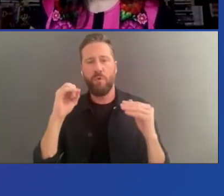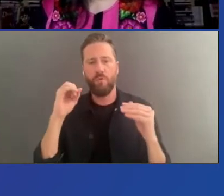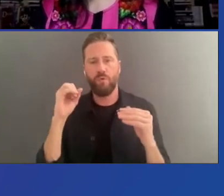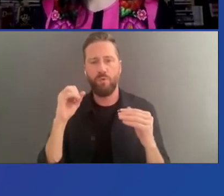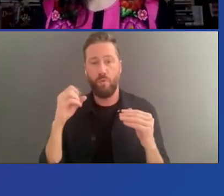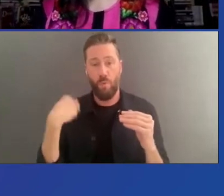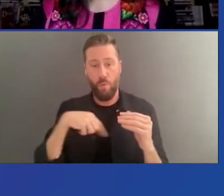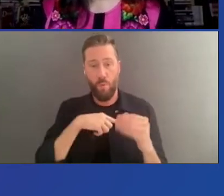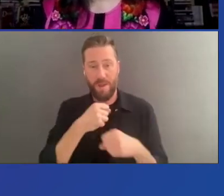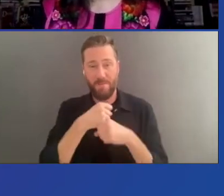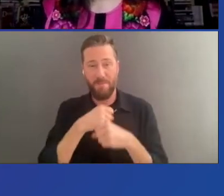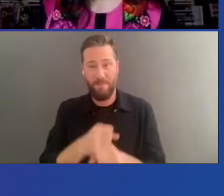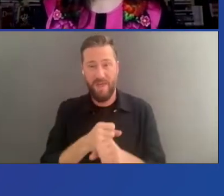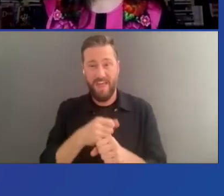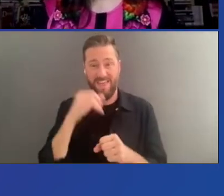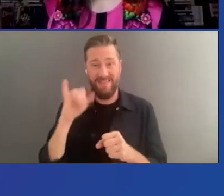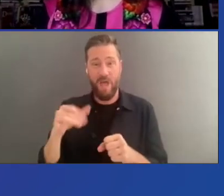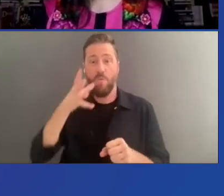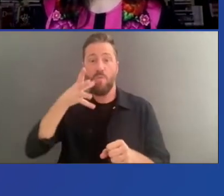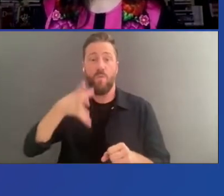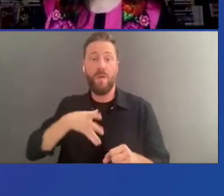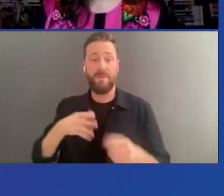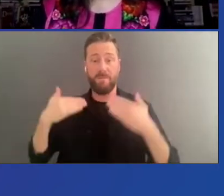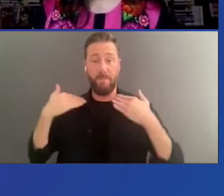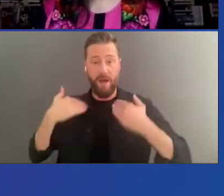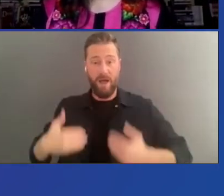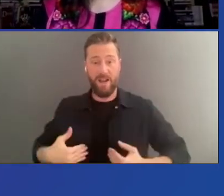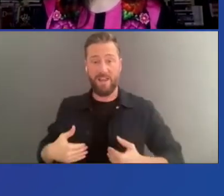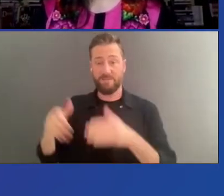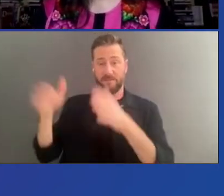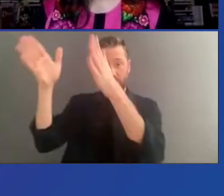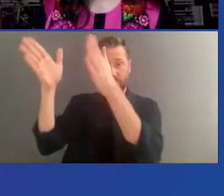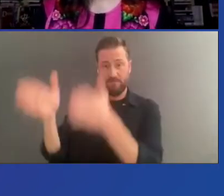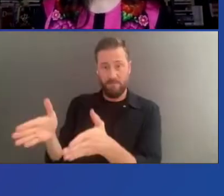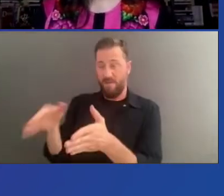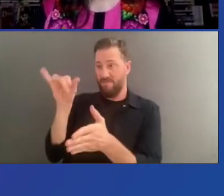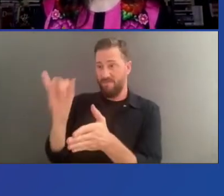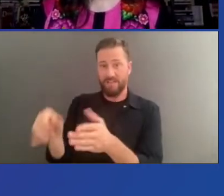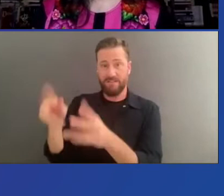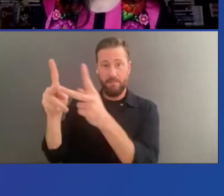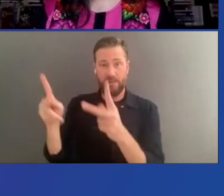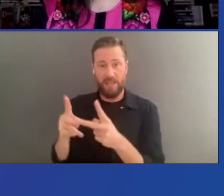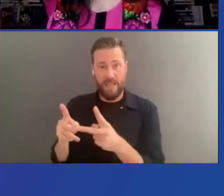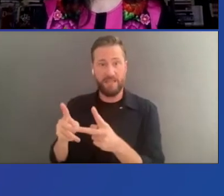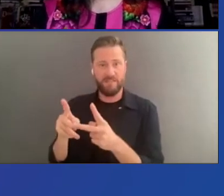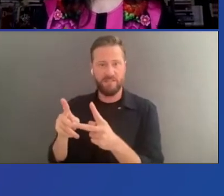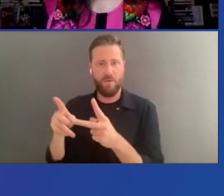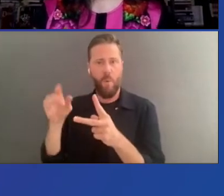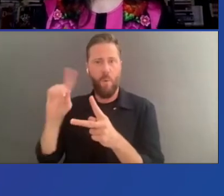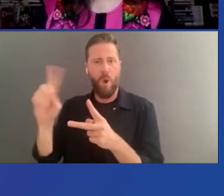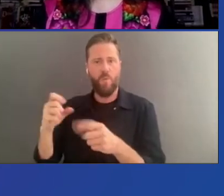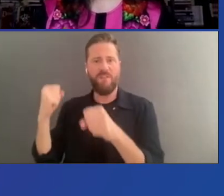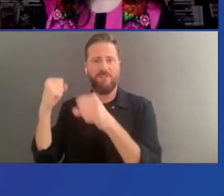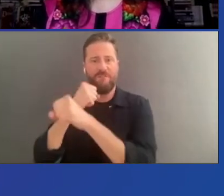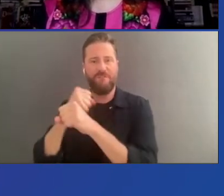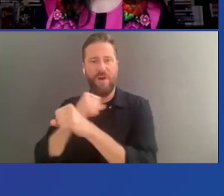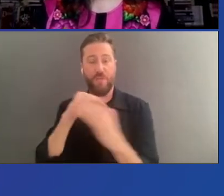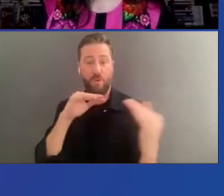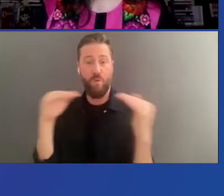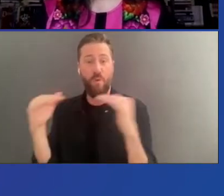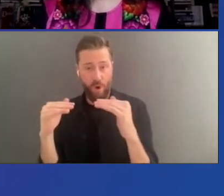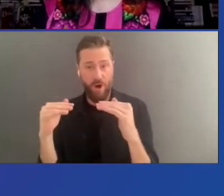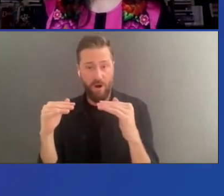the platforms of women's bodies one of the places where we kind of fought against the war, like the cultural side of